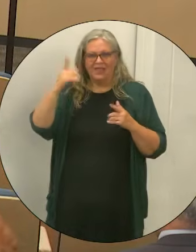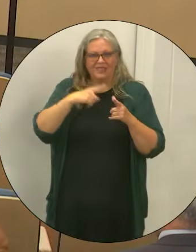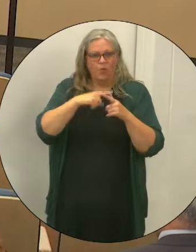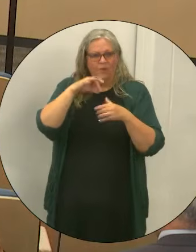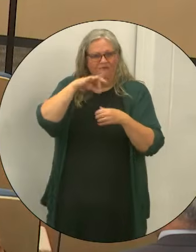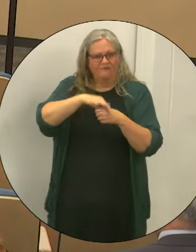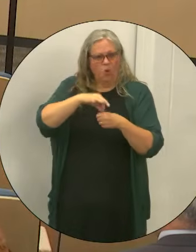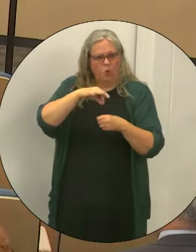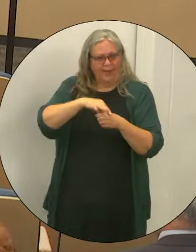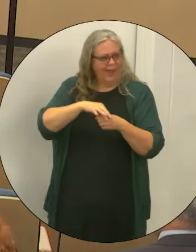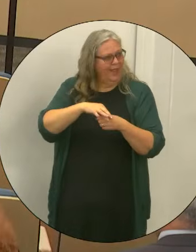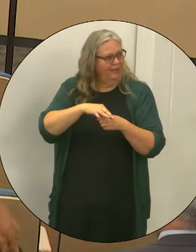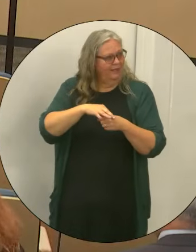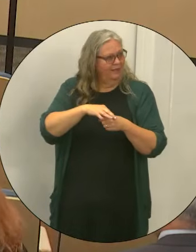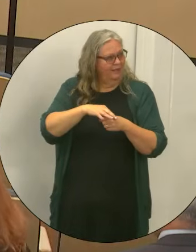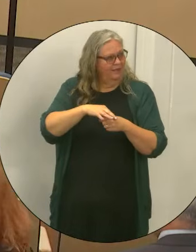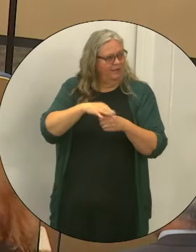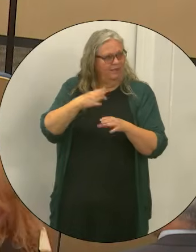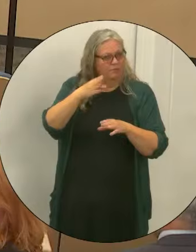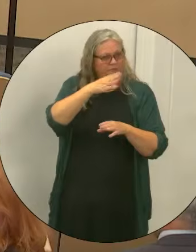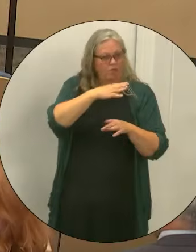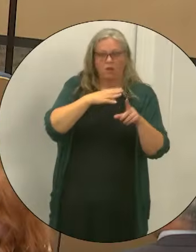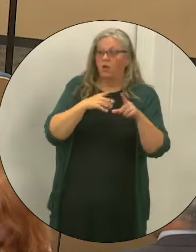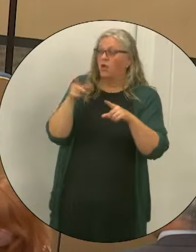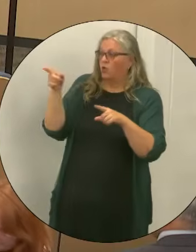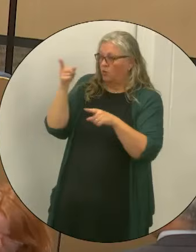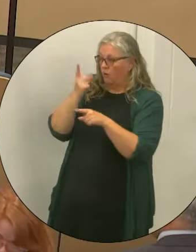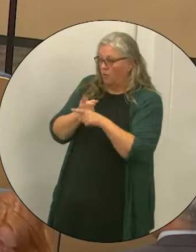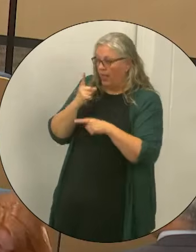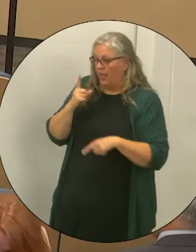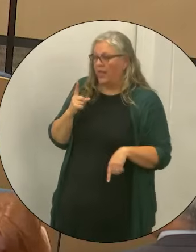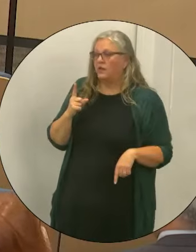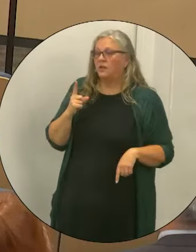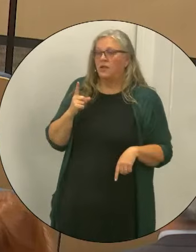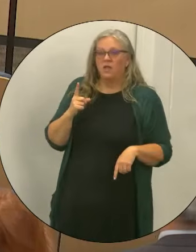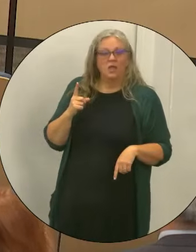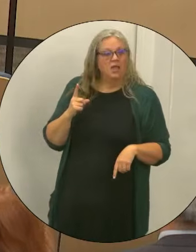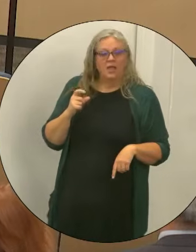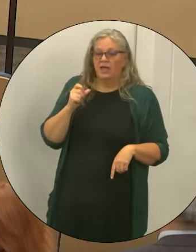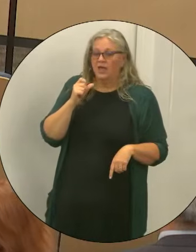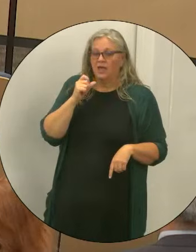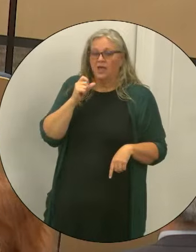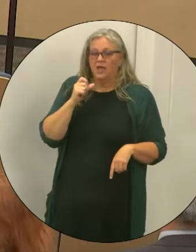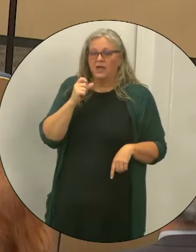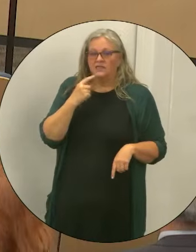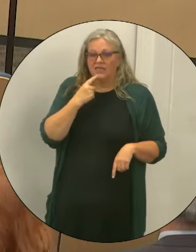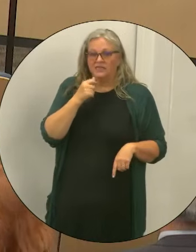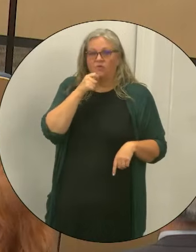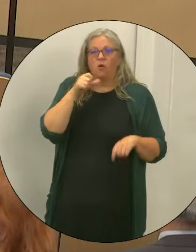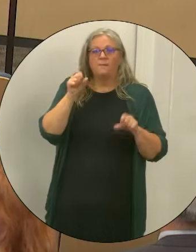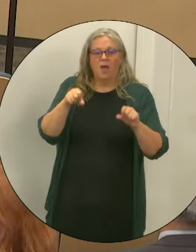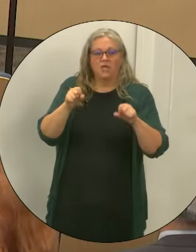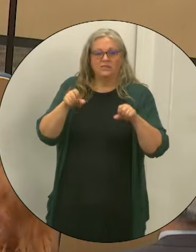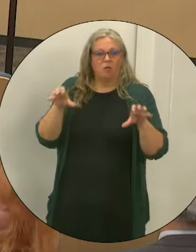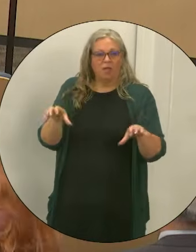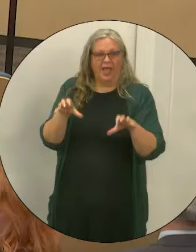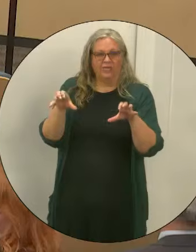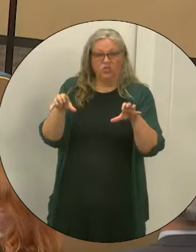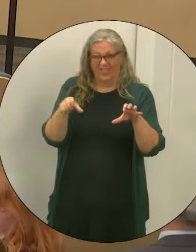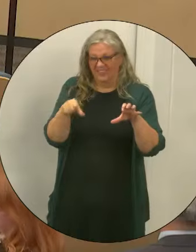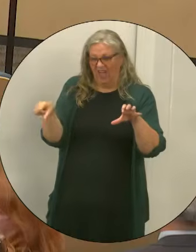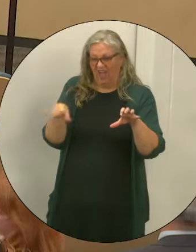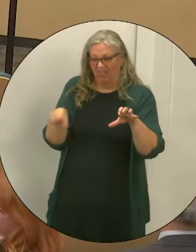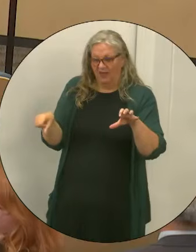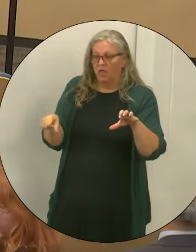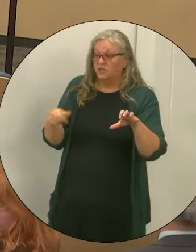on it previously. You're actually right on this. It does not say, it does say for possible action. It's highlighted in my script. I couldn't So I can find it.